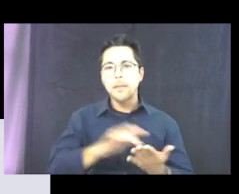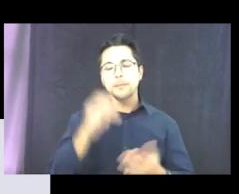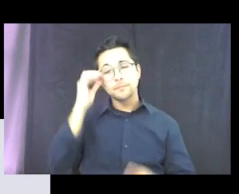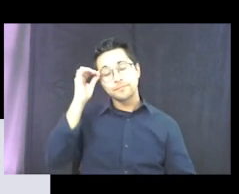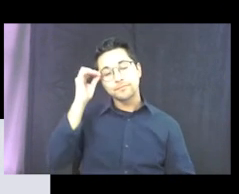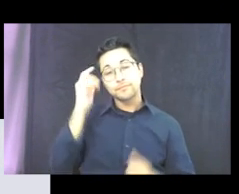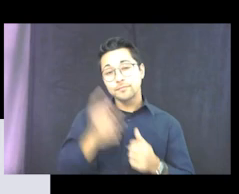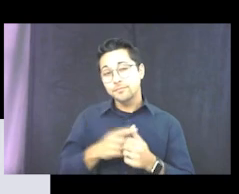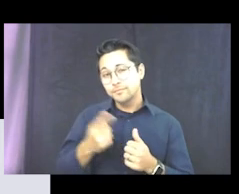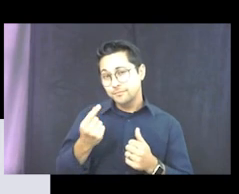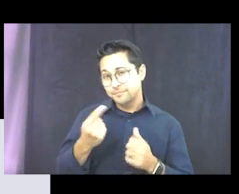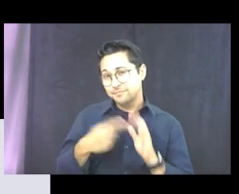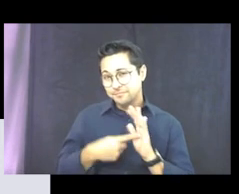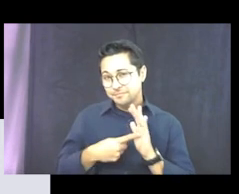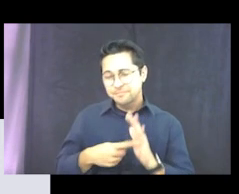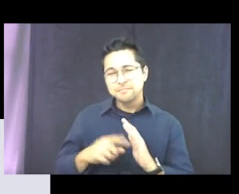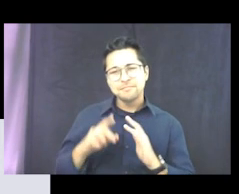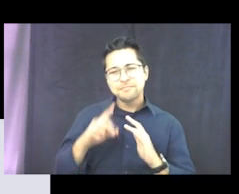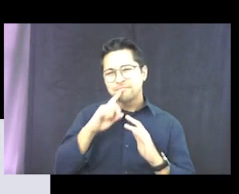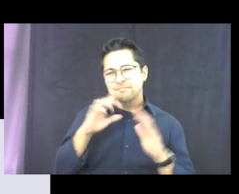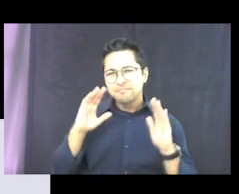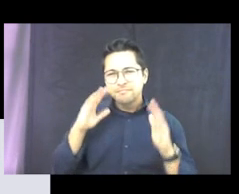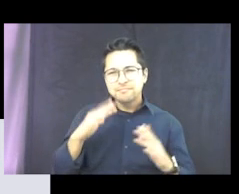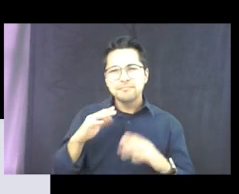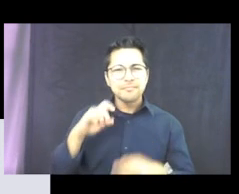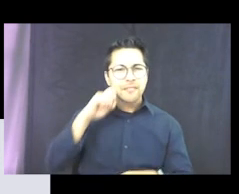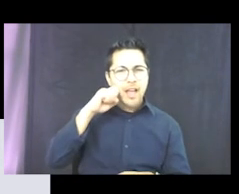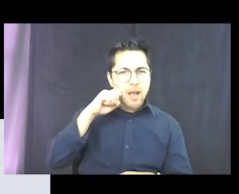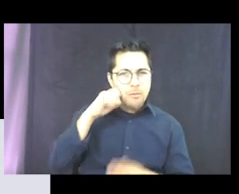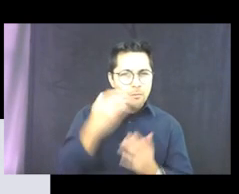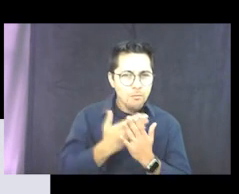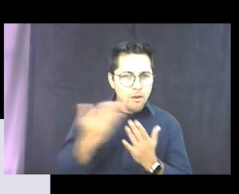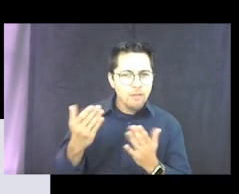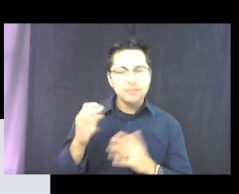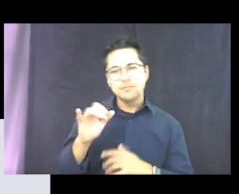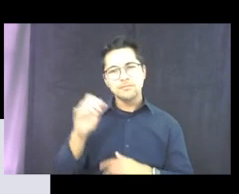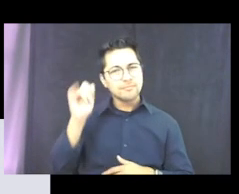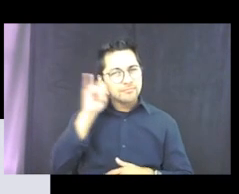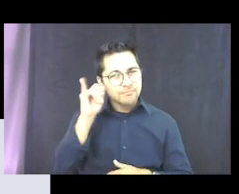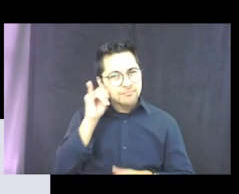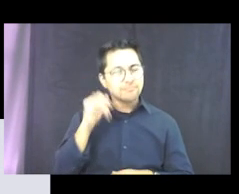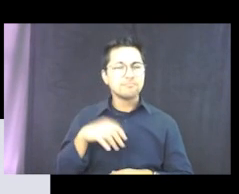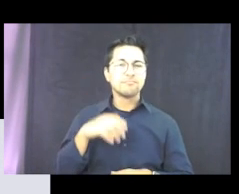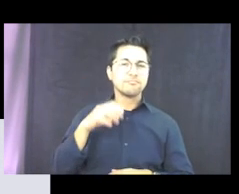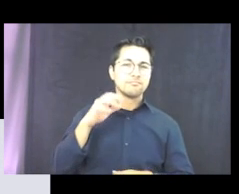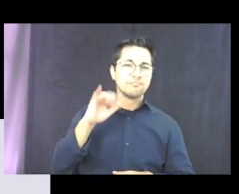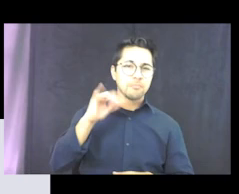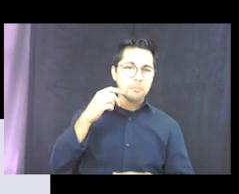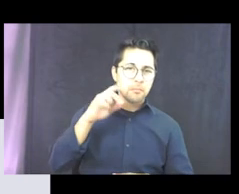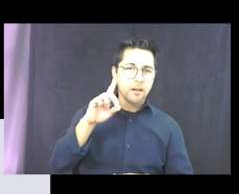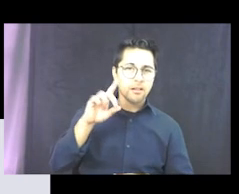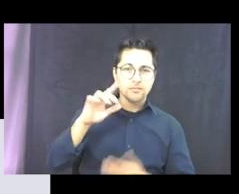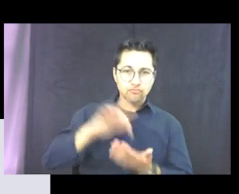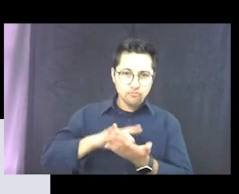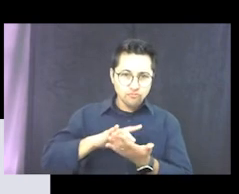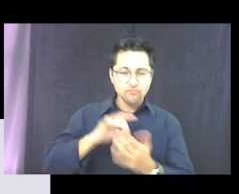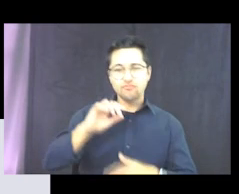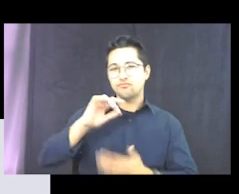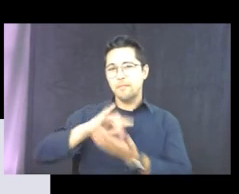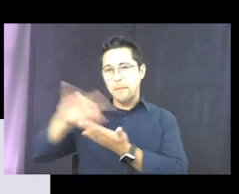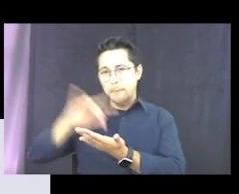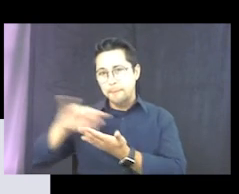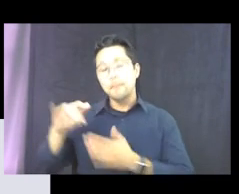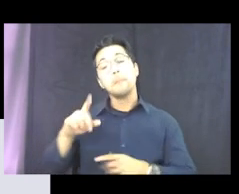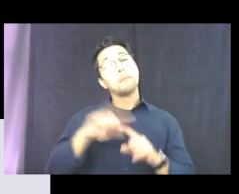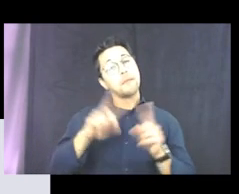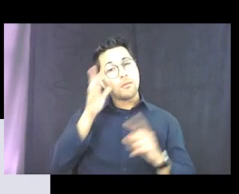first part of this example will be geared more towards the Apple products, such as an iPhone, an iPod Touch, or an iPad. I will,